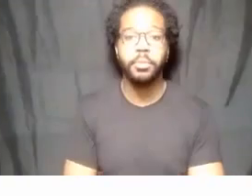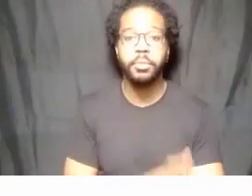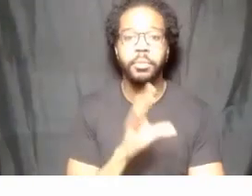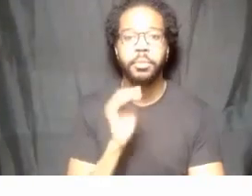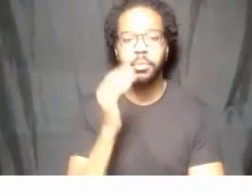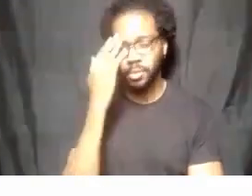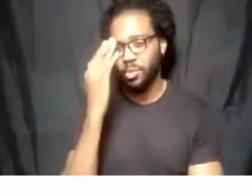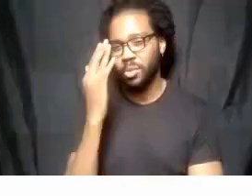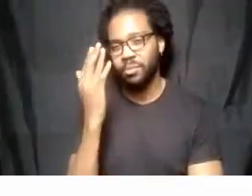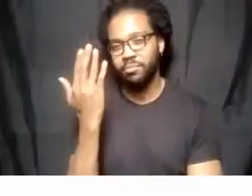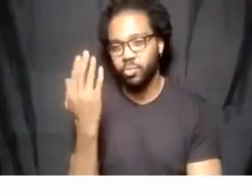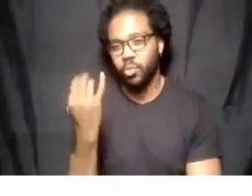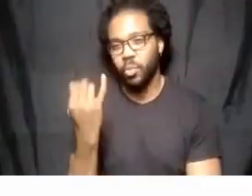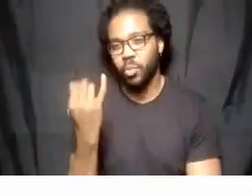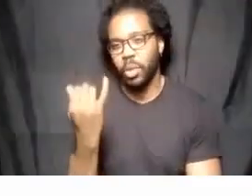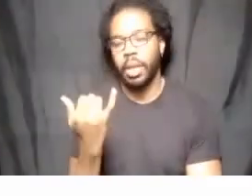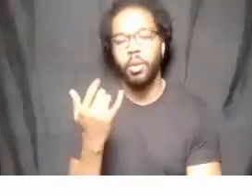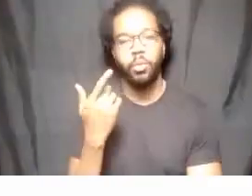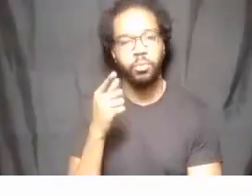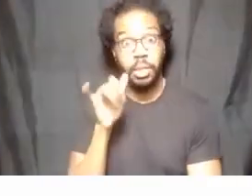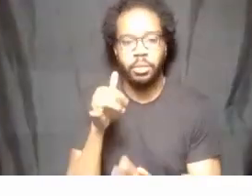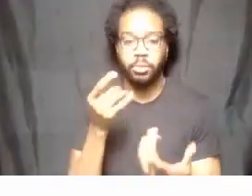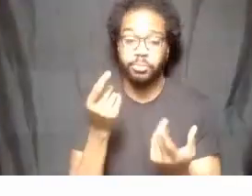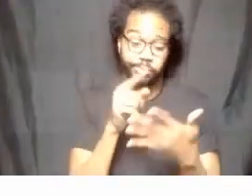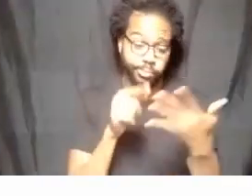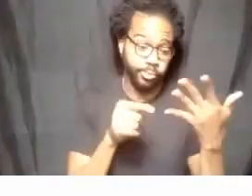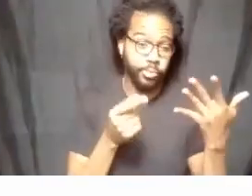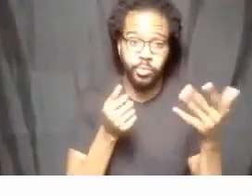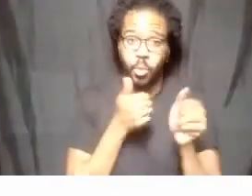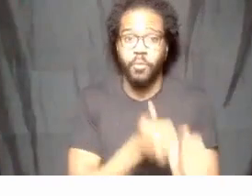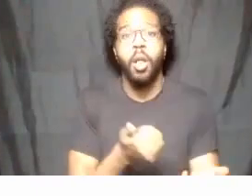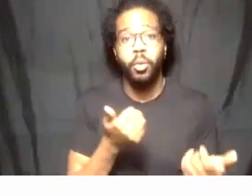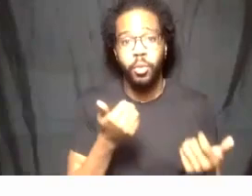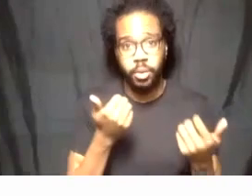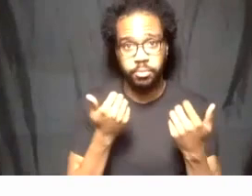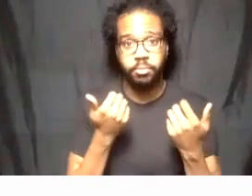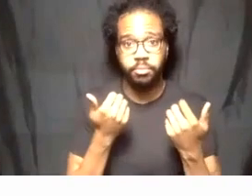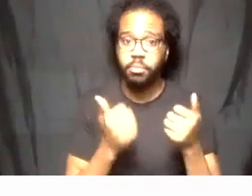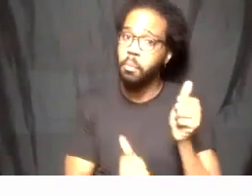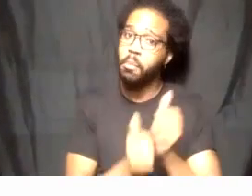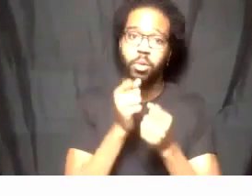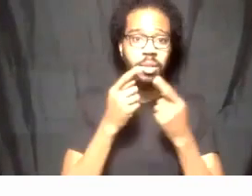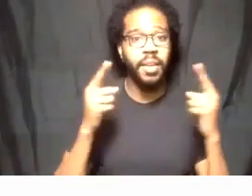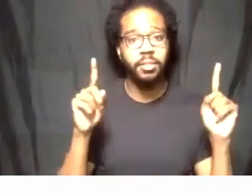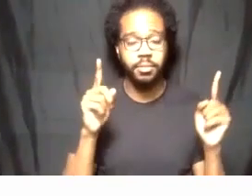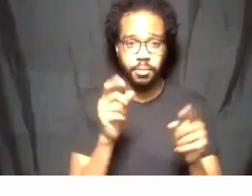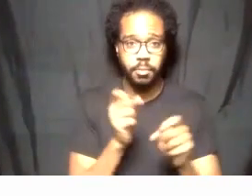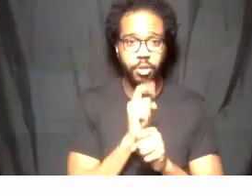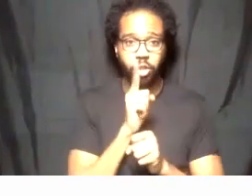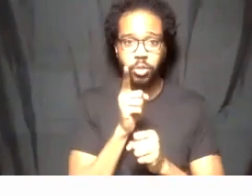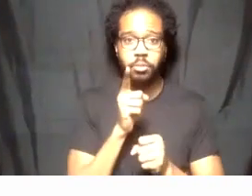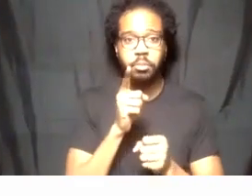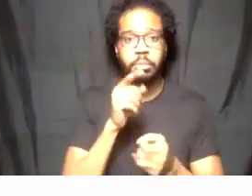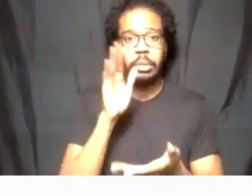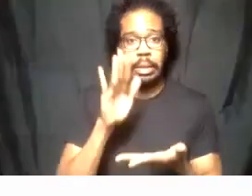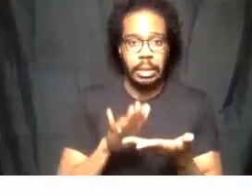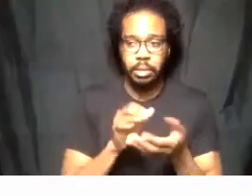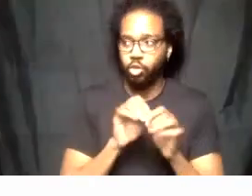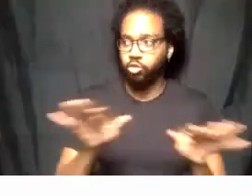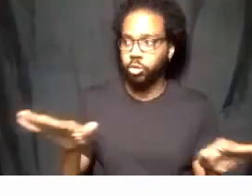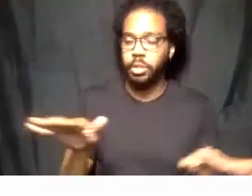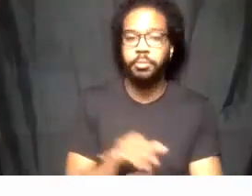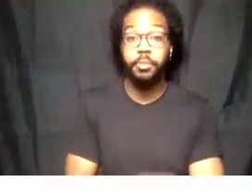That at this time, those are the measures that are considered the most effective in making sure that there isn't transmission.